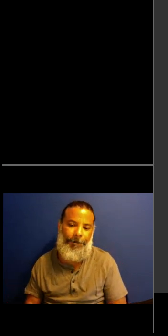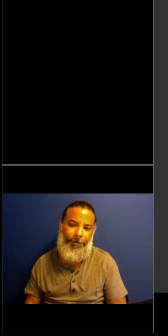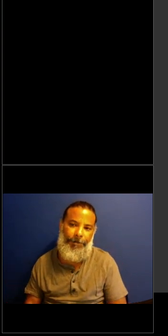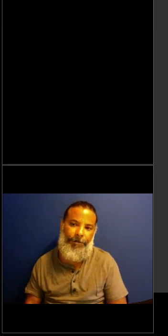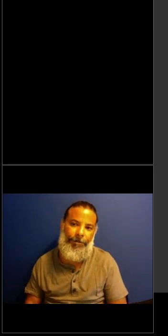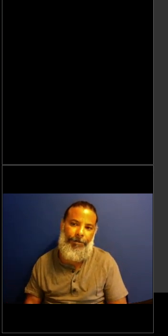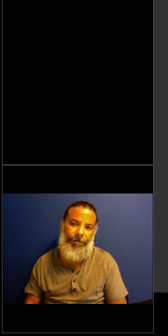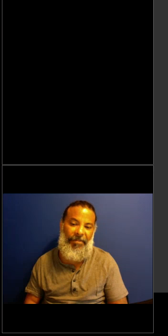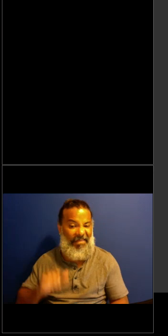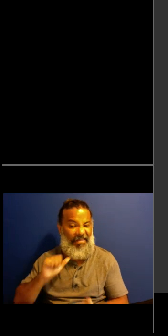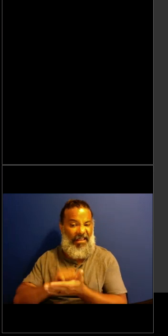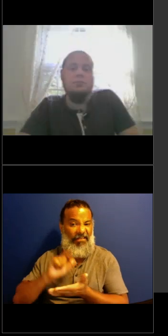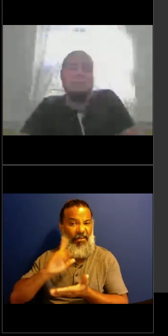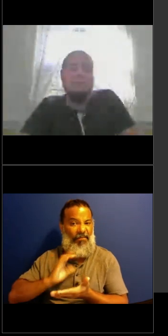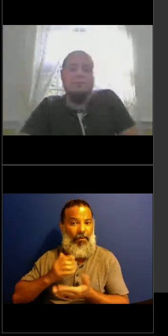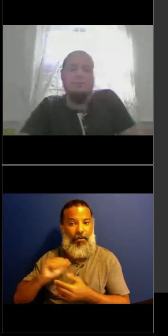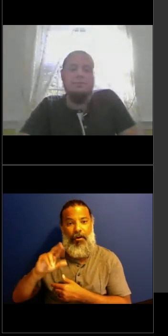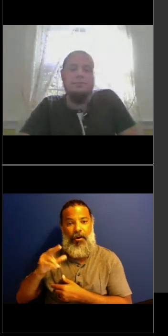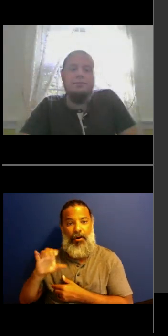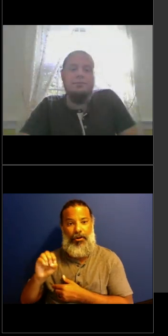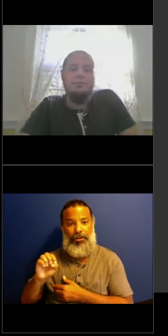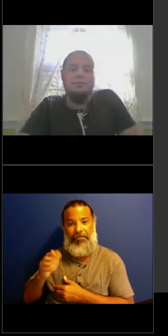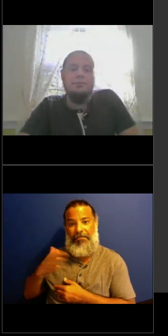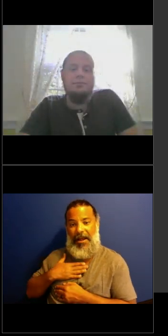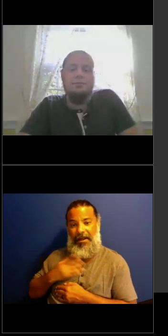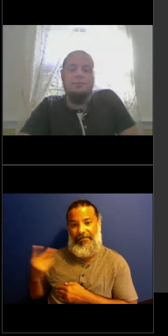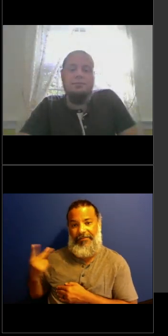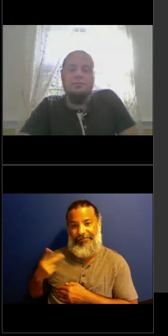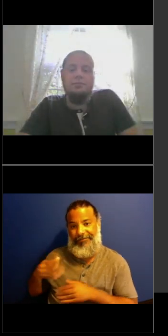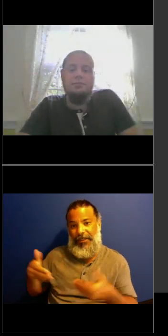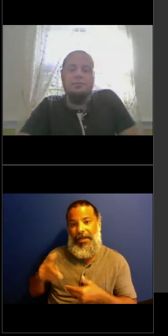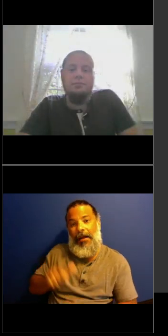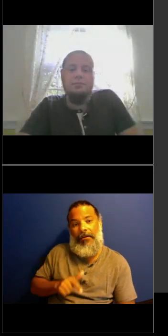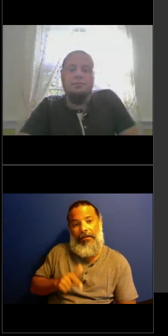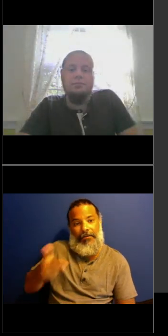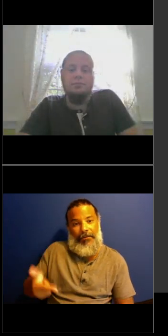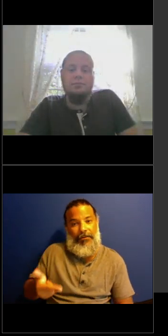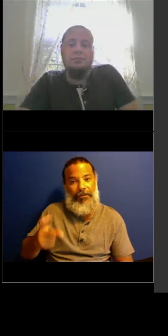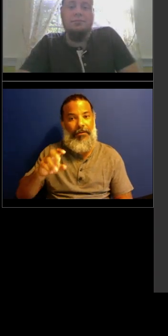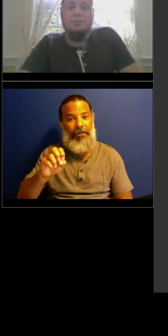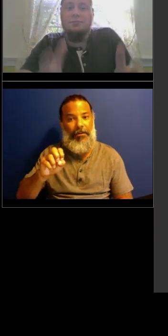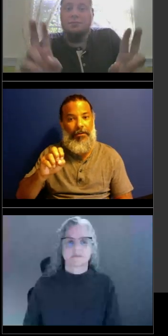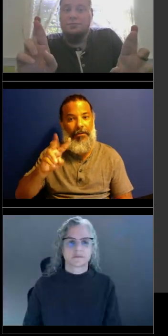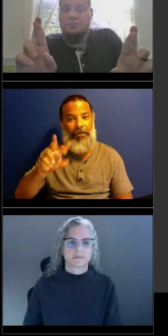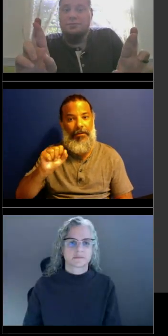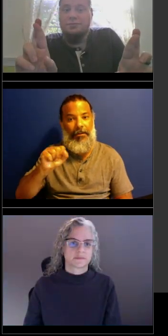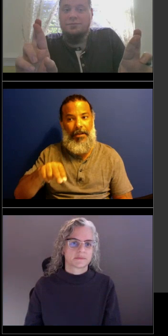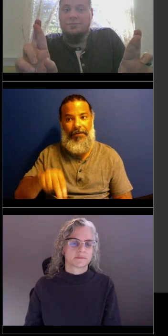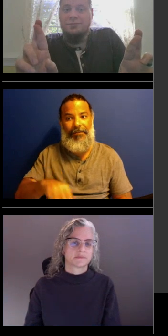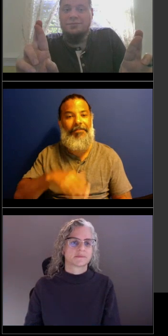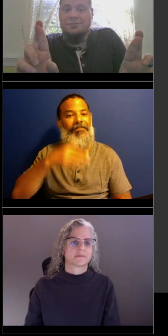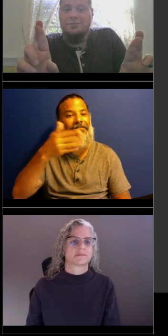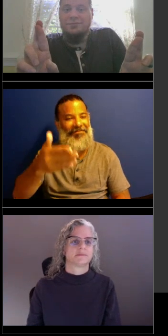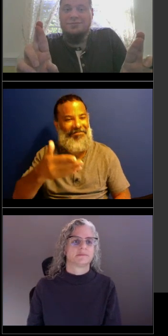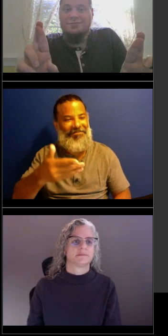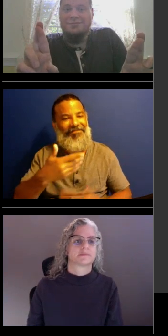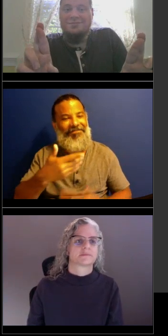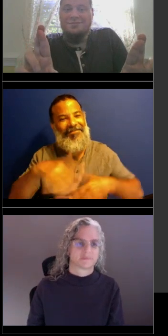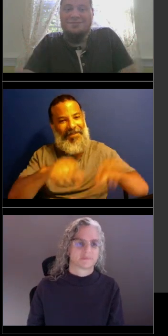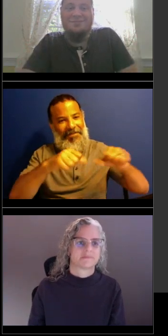that's it for Archie and my introduction. So I'll pass it over to Evan to take it up from